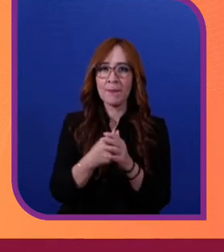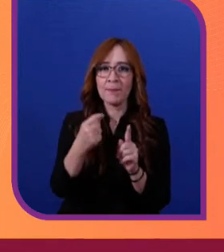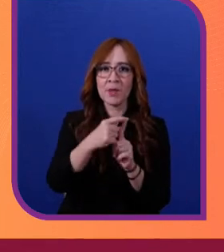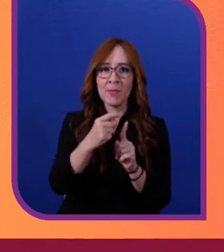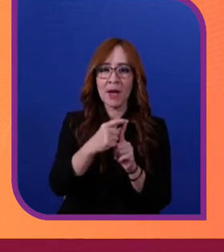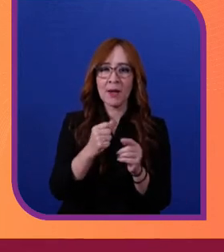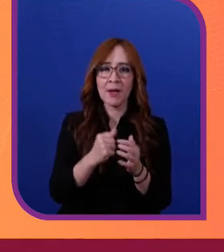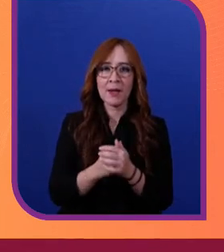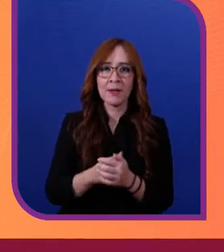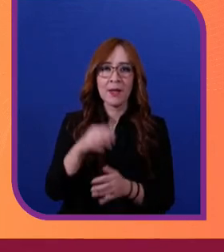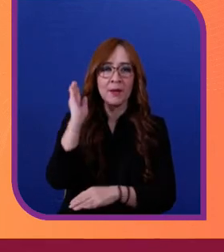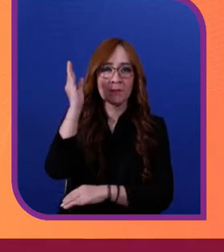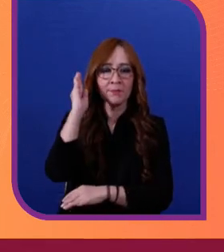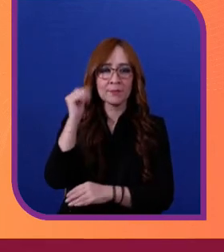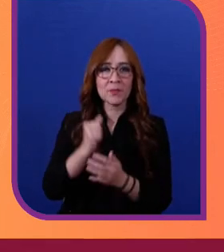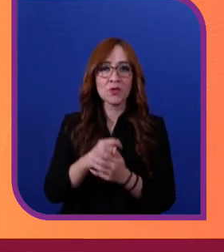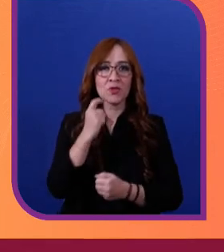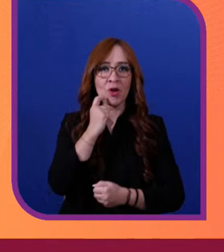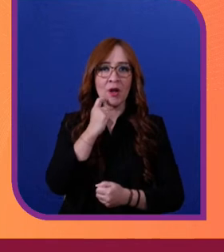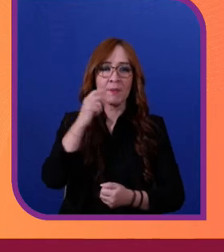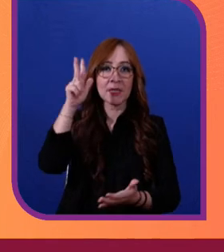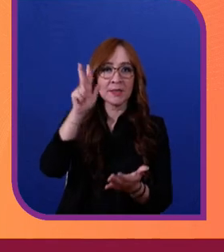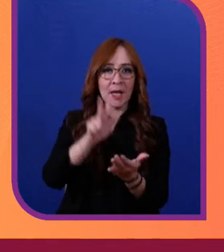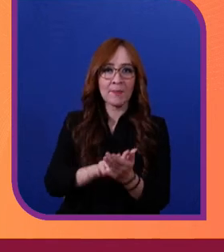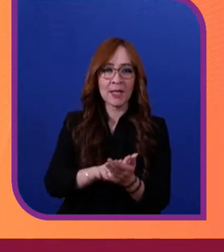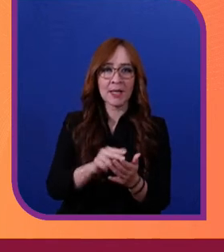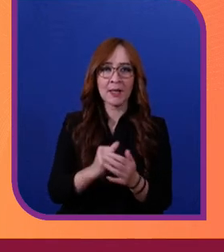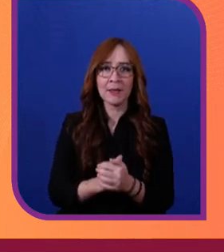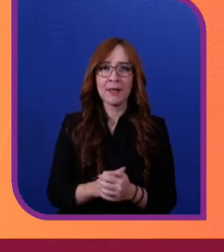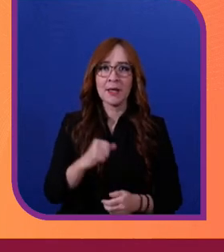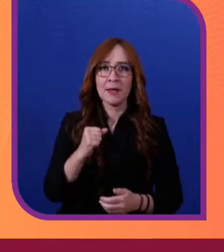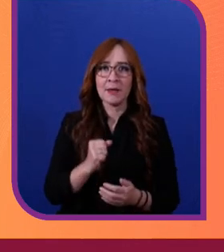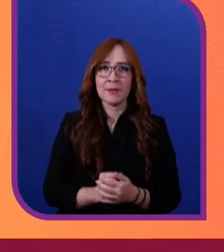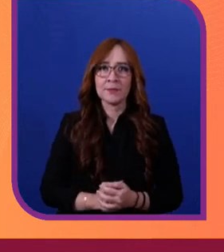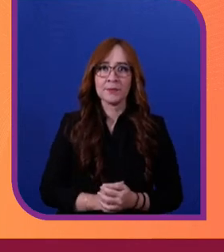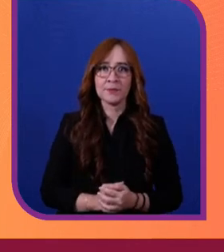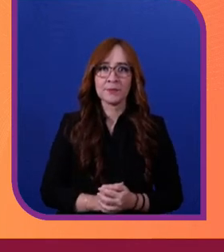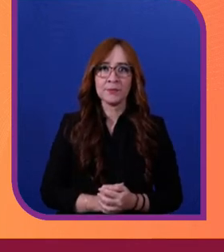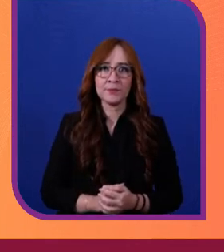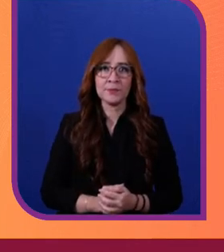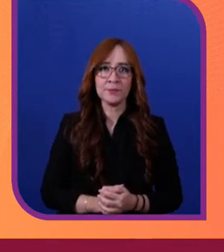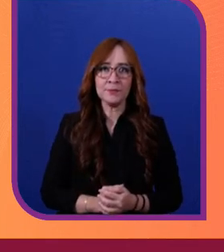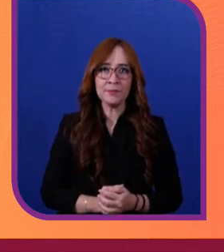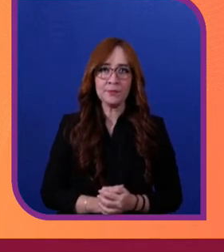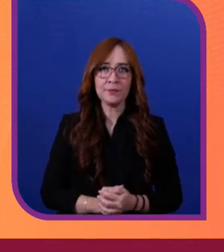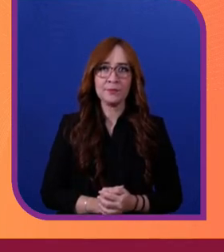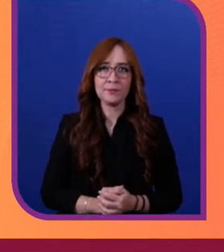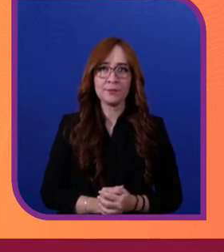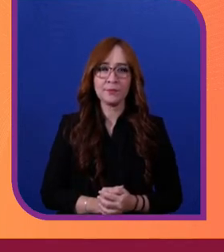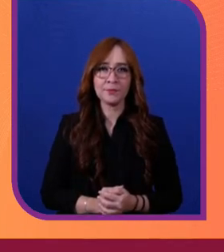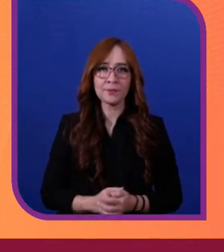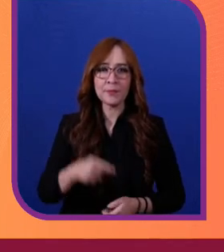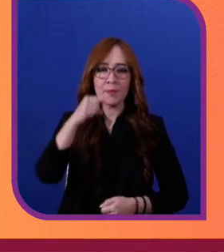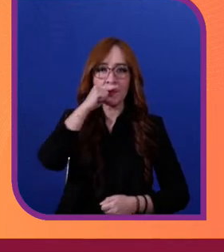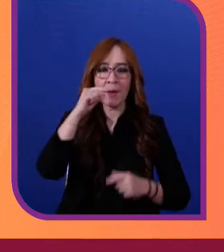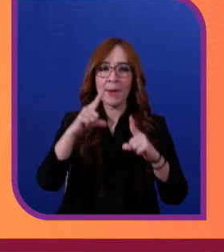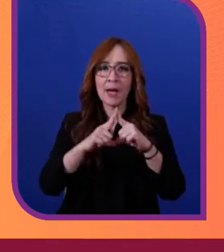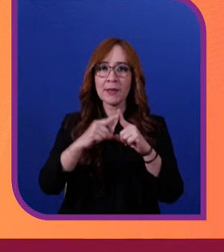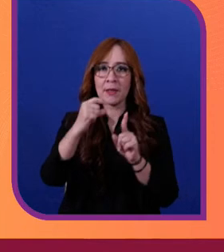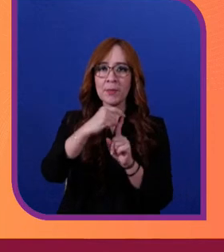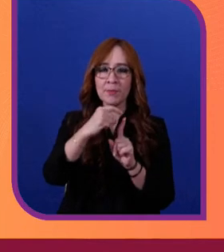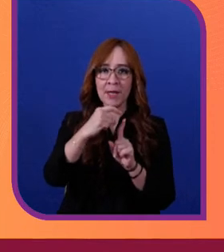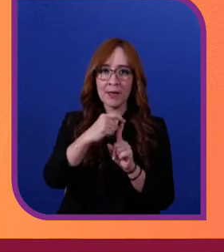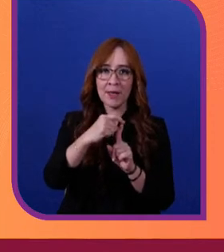niefashion27 Mister Andre Permana es the-x Steve director of bisnis Indonesia instruktur keadaan